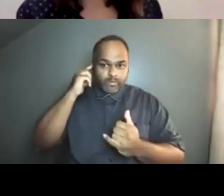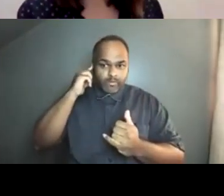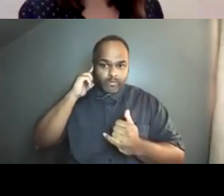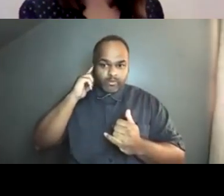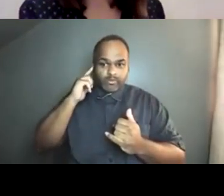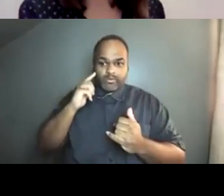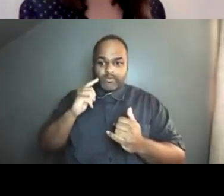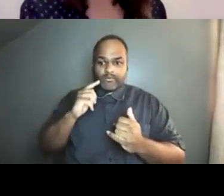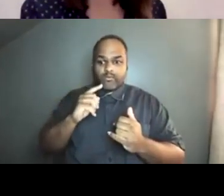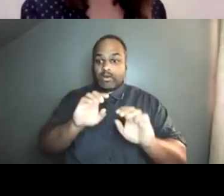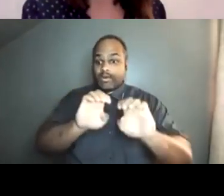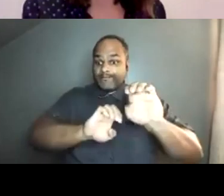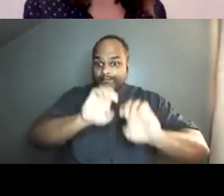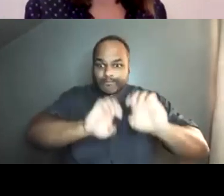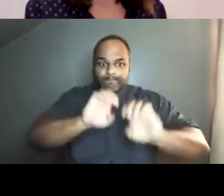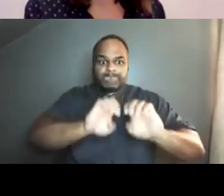assessment, evaluation,